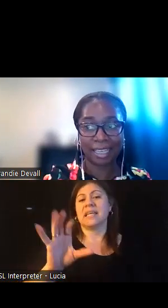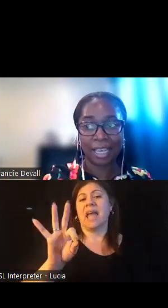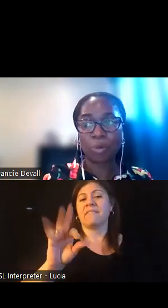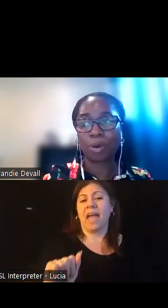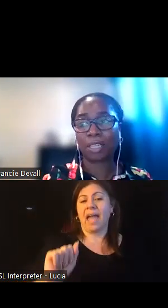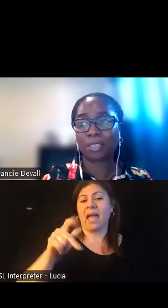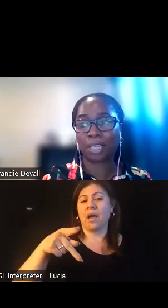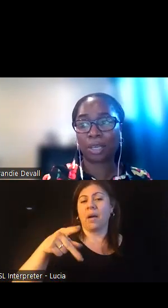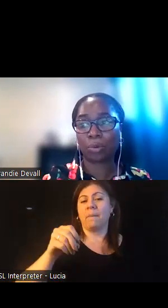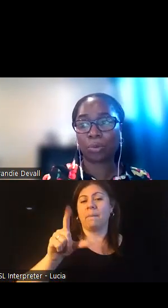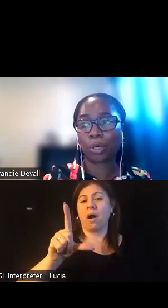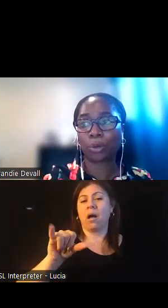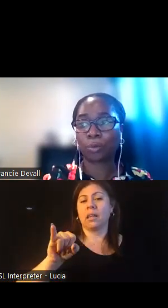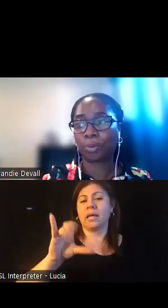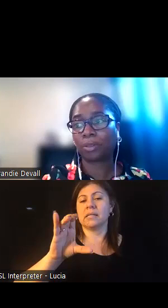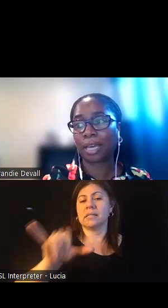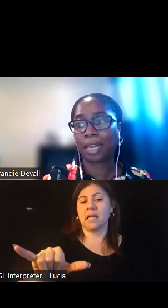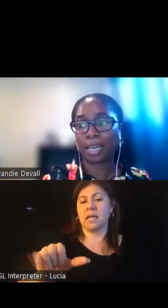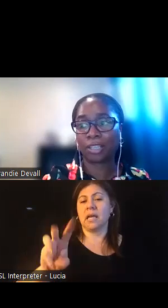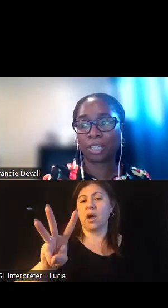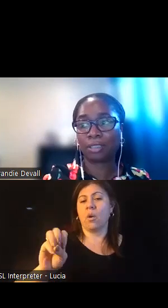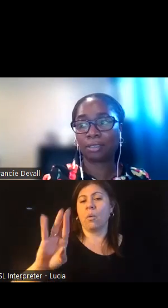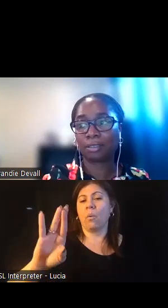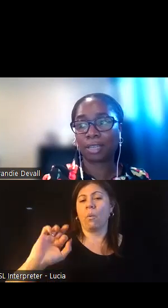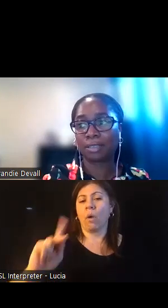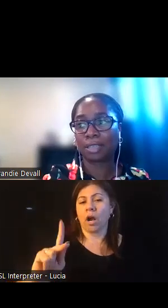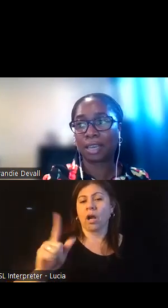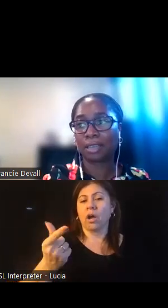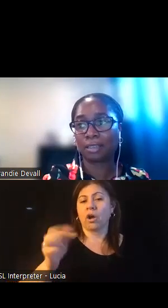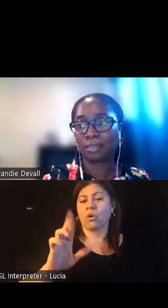LTCFA policy workgroup at